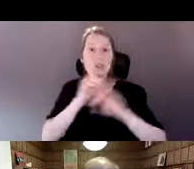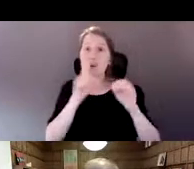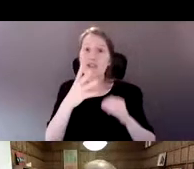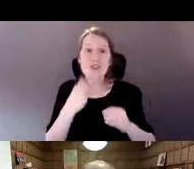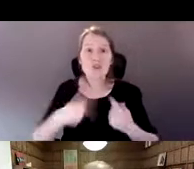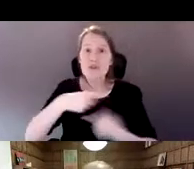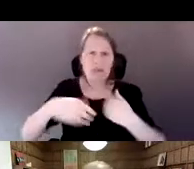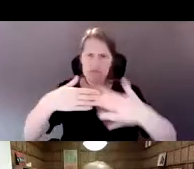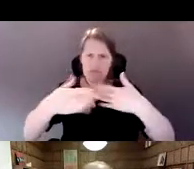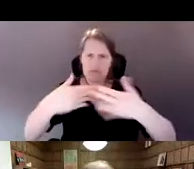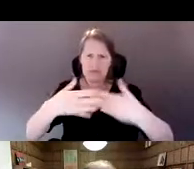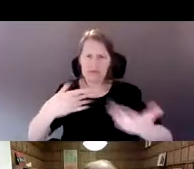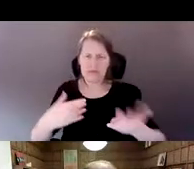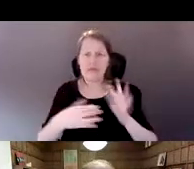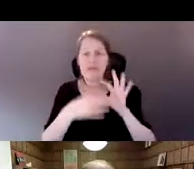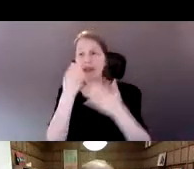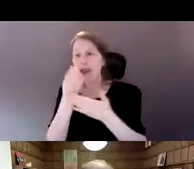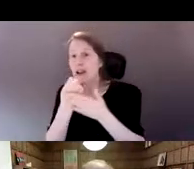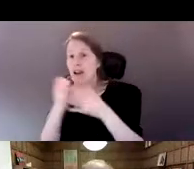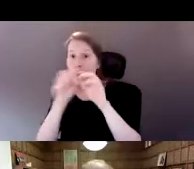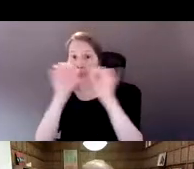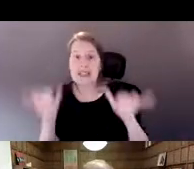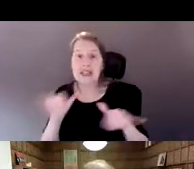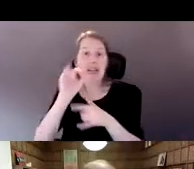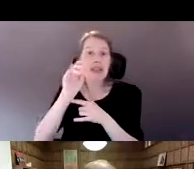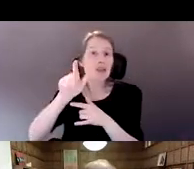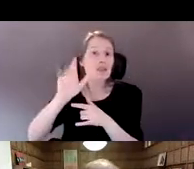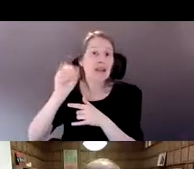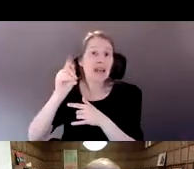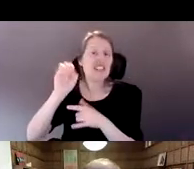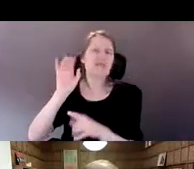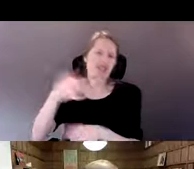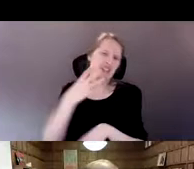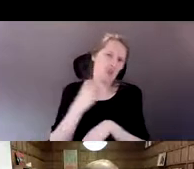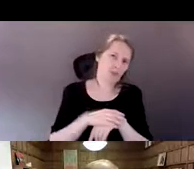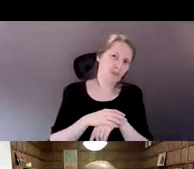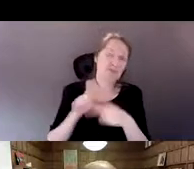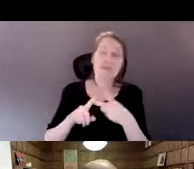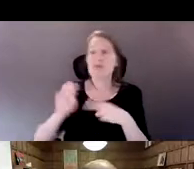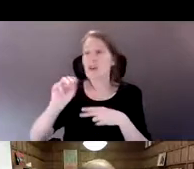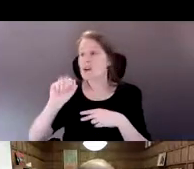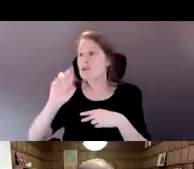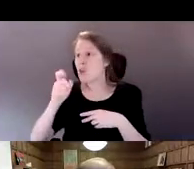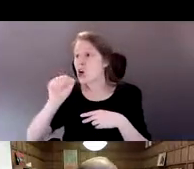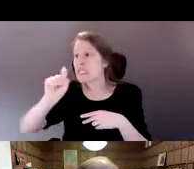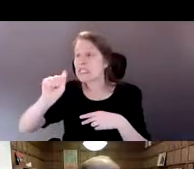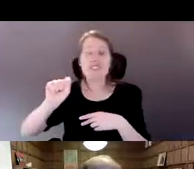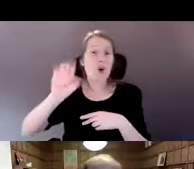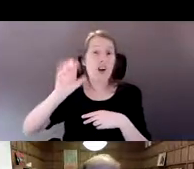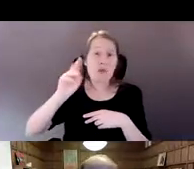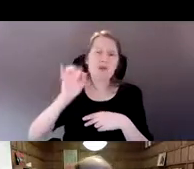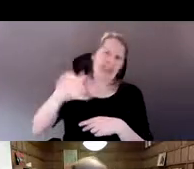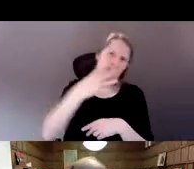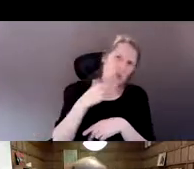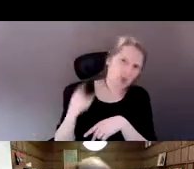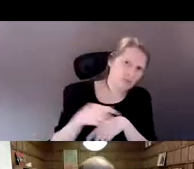of economic systems. Liberal capitalism was understood as Jewish, and so was Marxist or Leninist communism. But